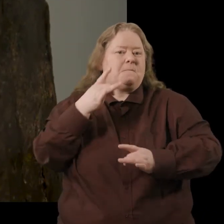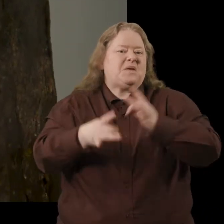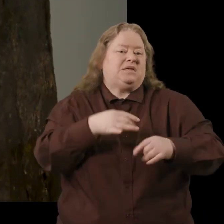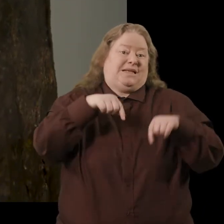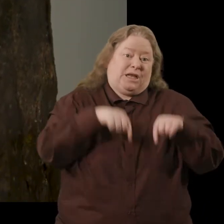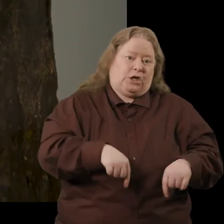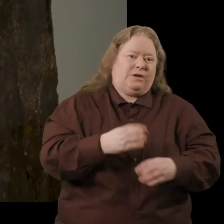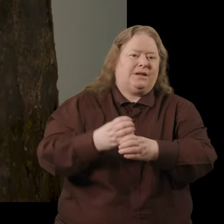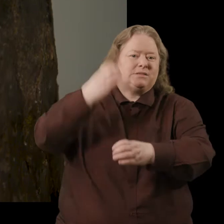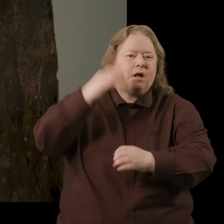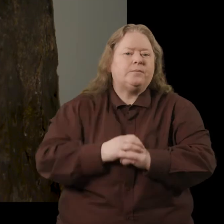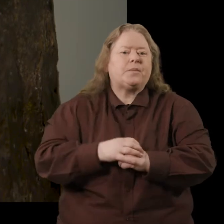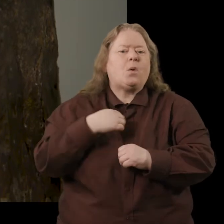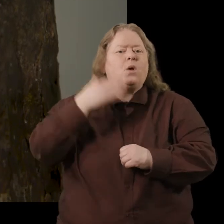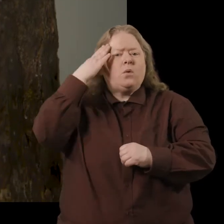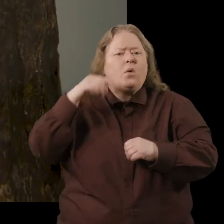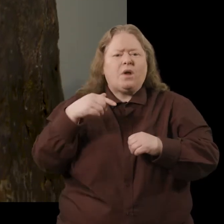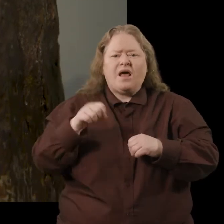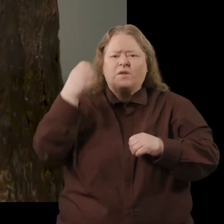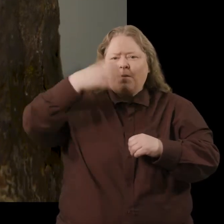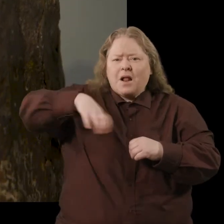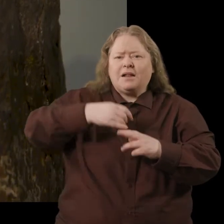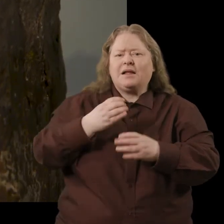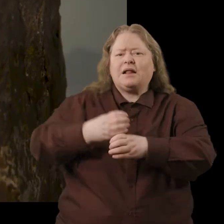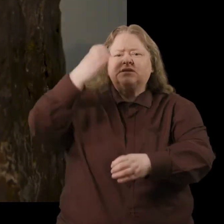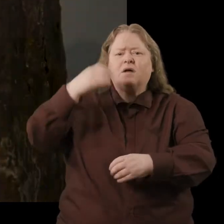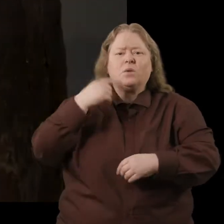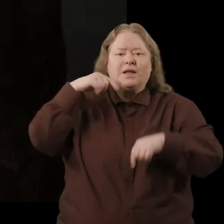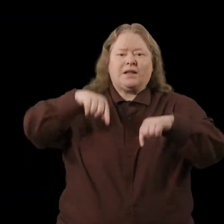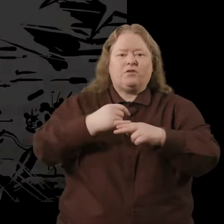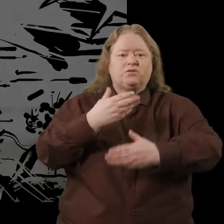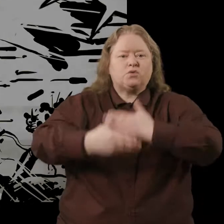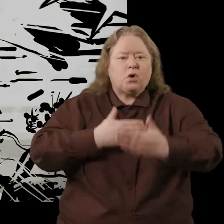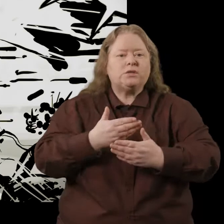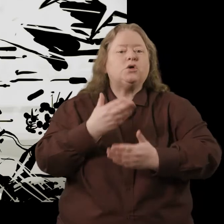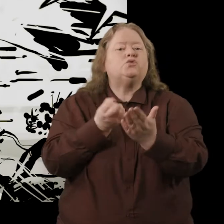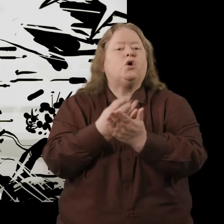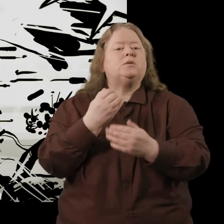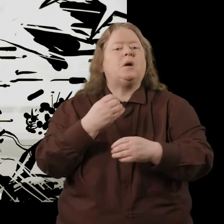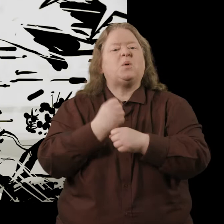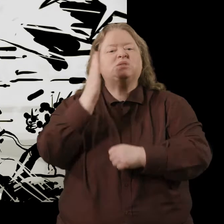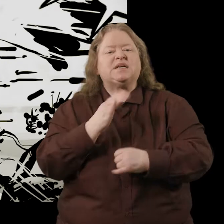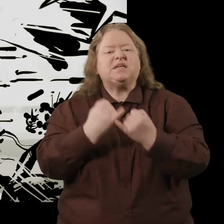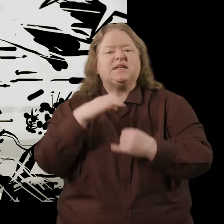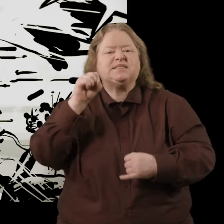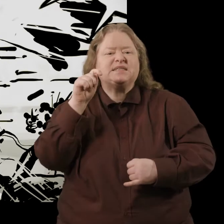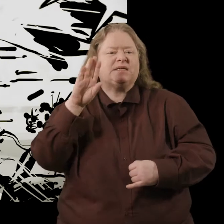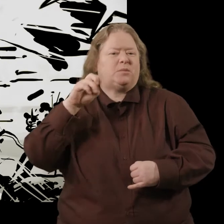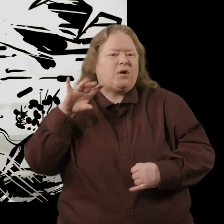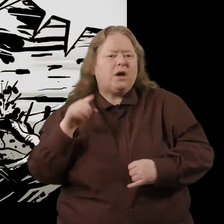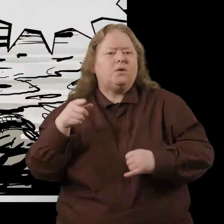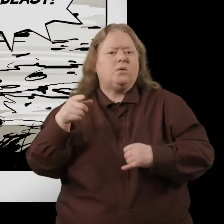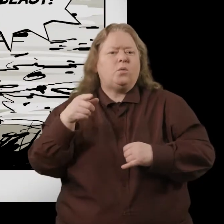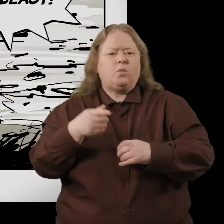Glendalough. And we know there are bells in Glendalough because they're there in the stories. Stories about saints like Saint Beroch, who carried a